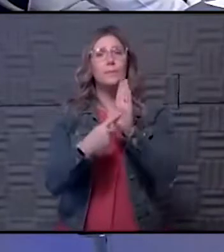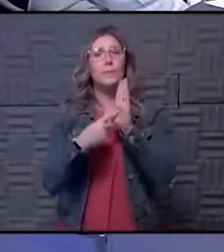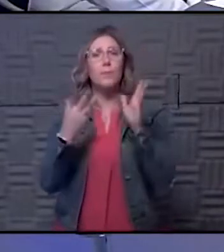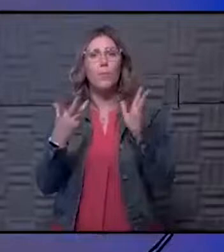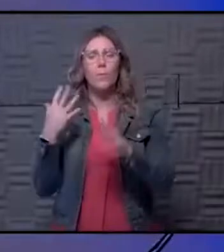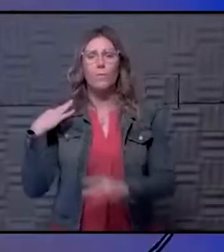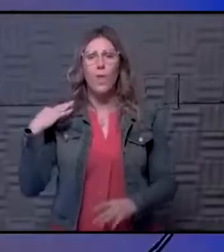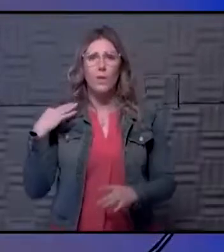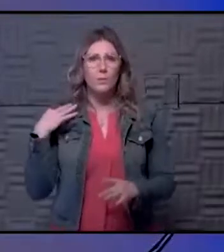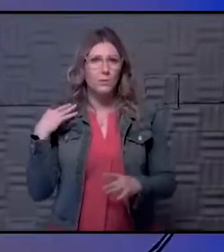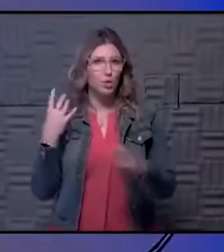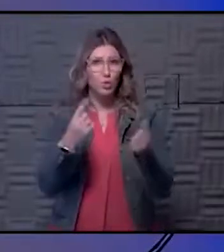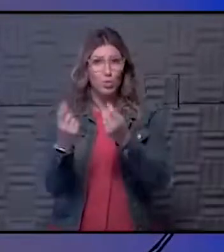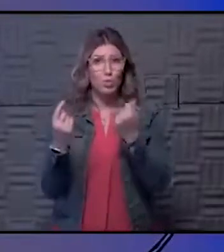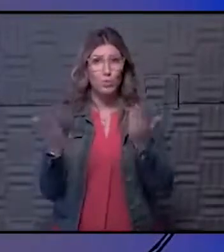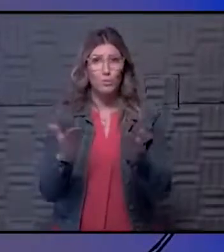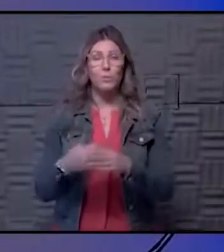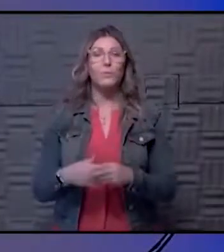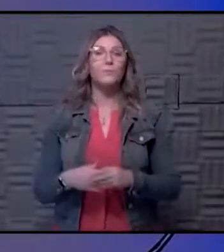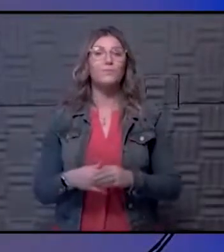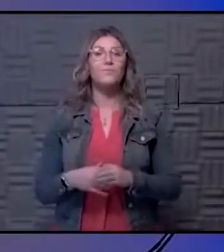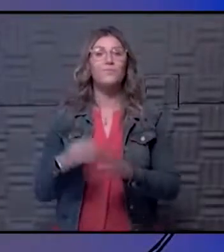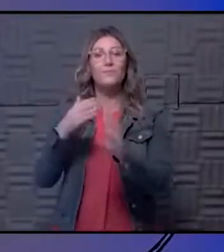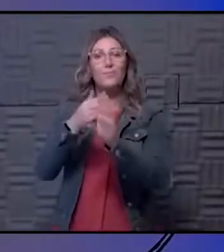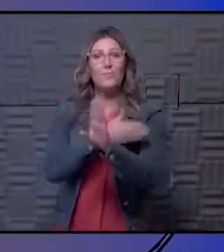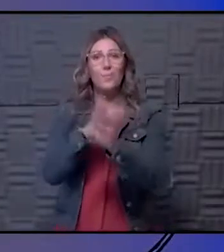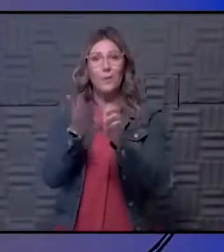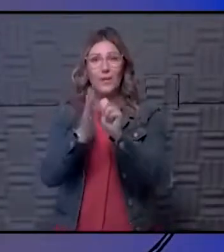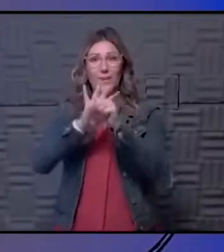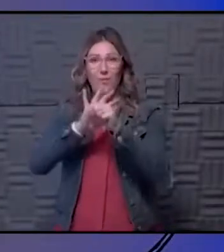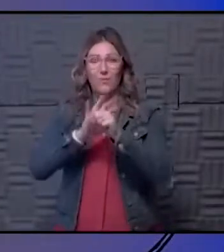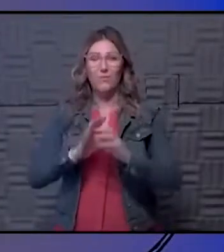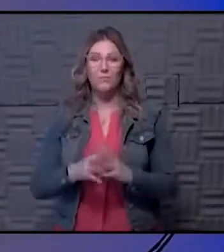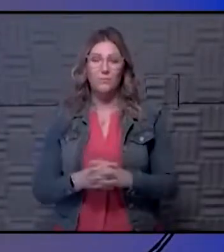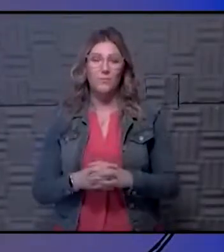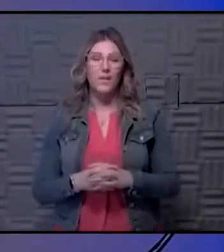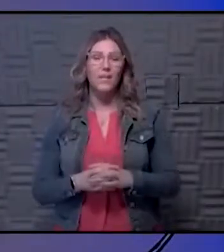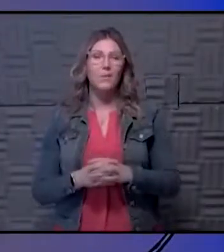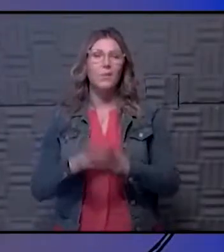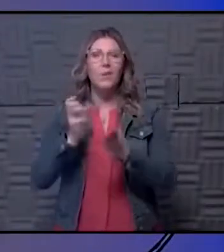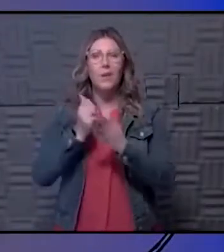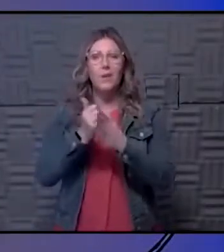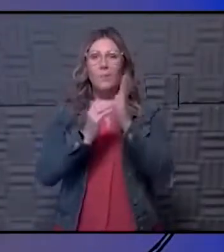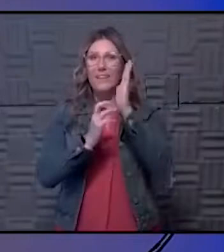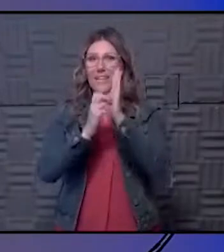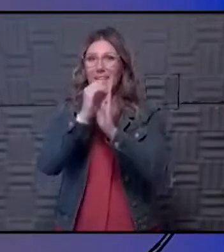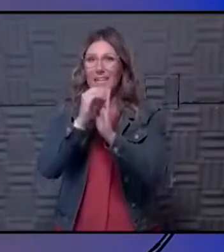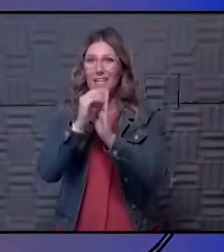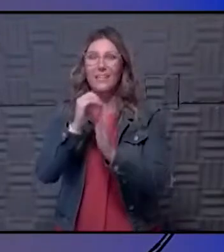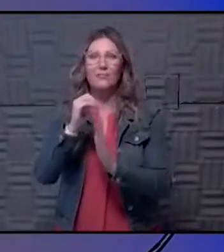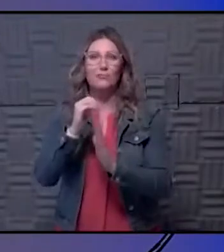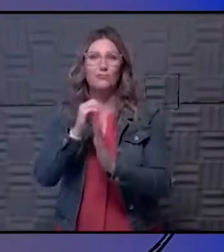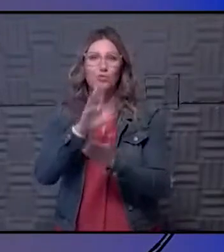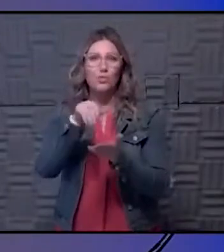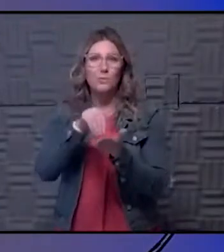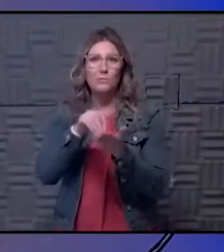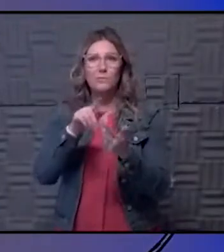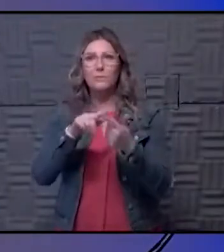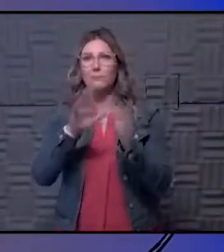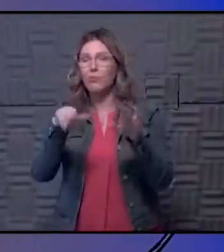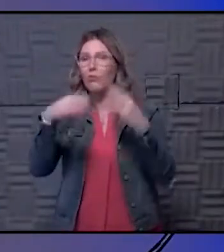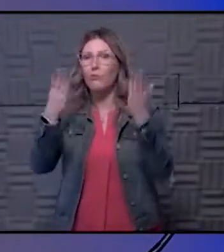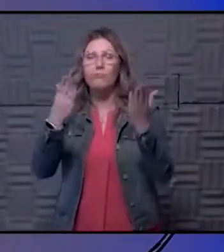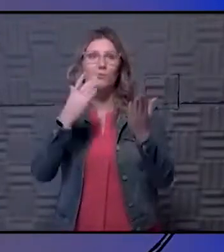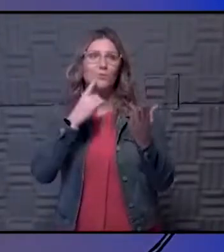do here. Well, pre-COVID, many of them help in the cancer center. They offer drink carts,